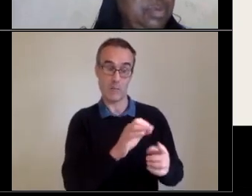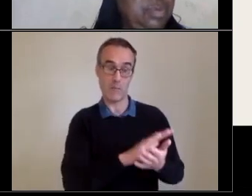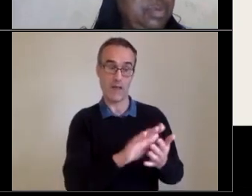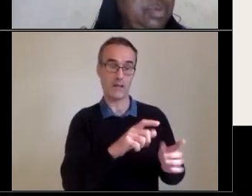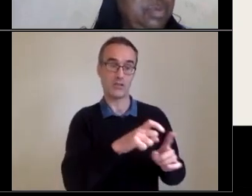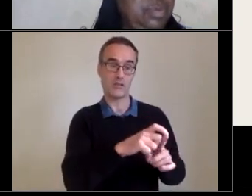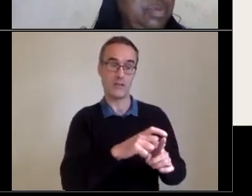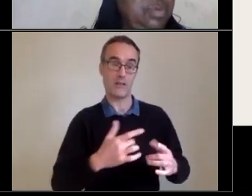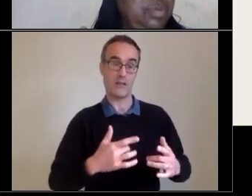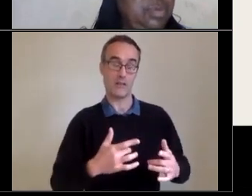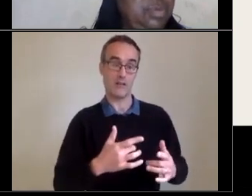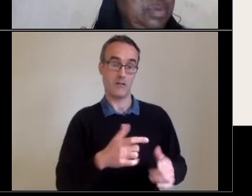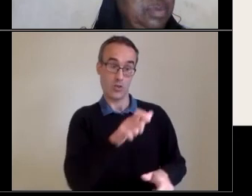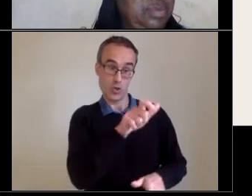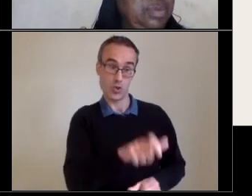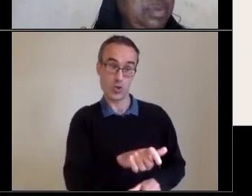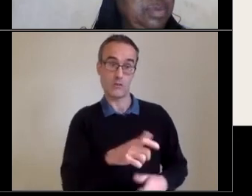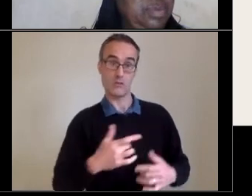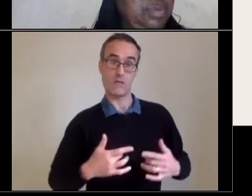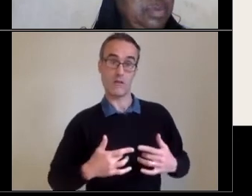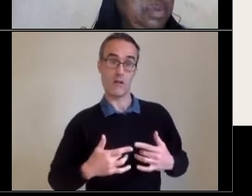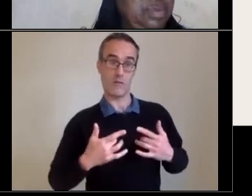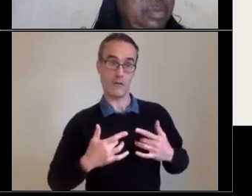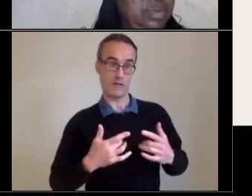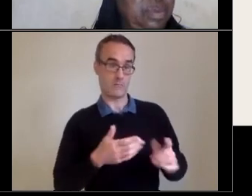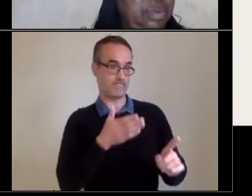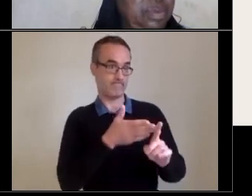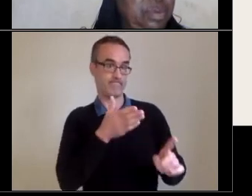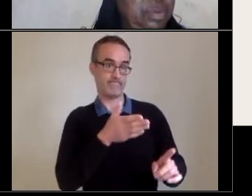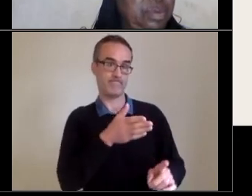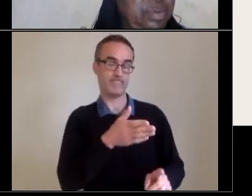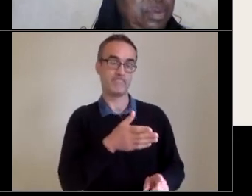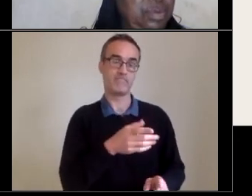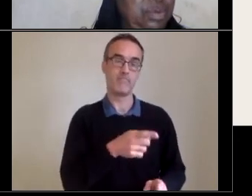other, but I think being in touch with the administration and